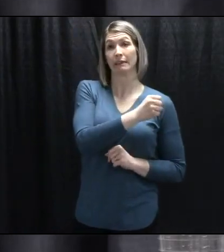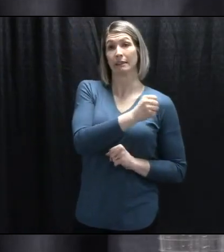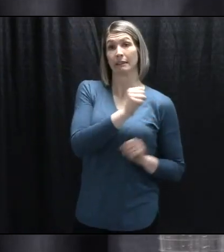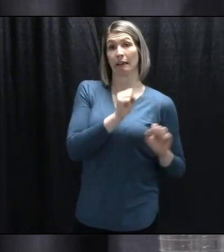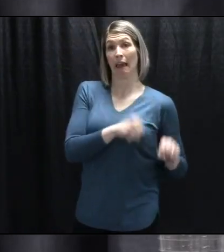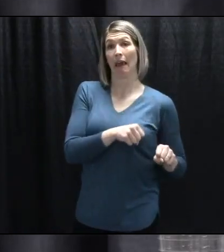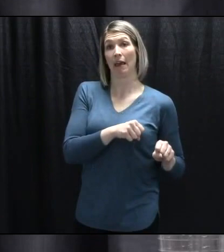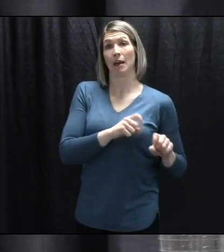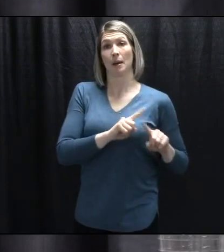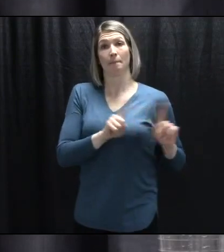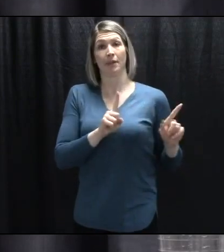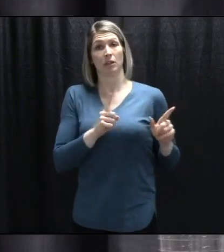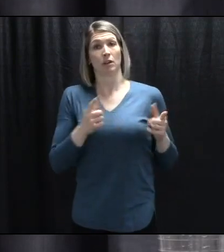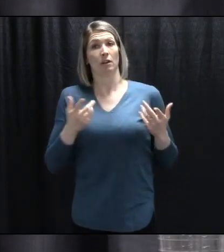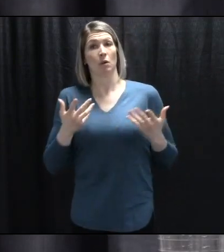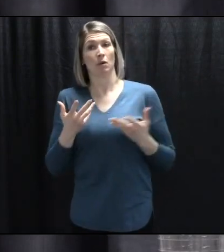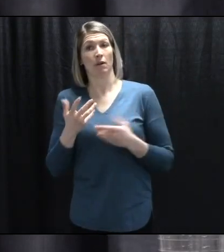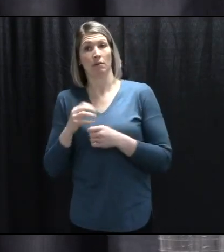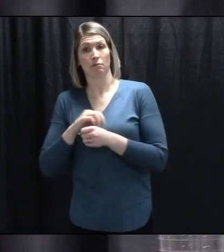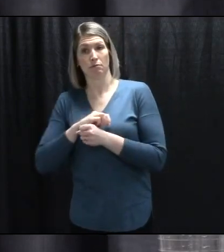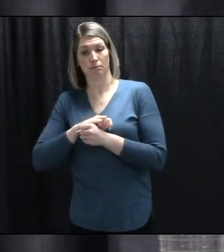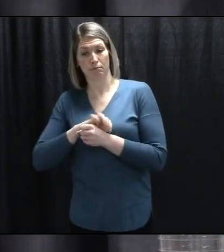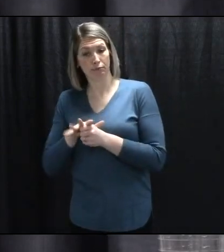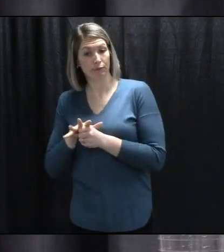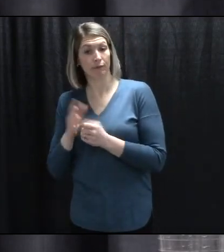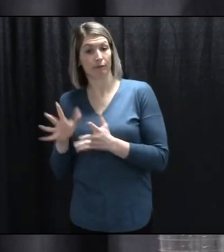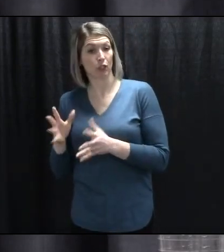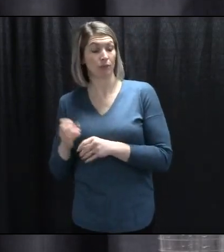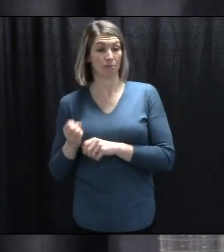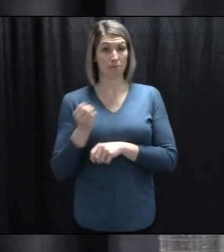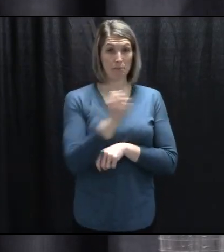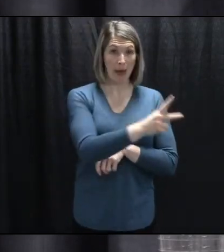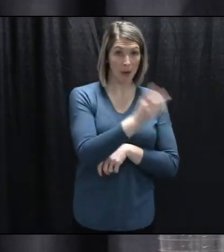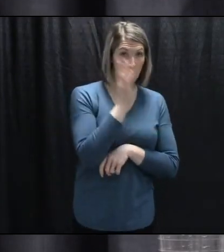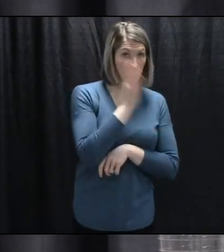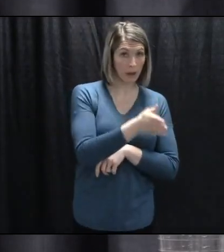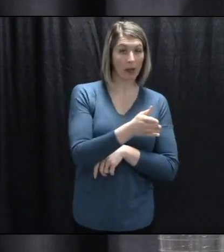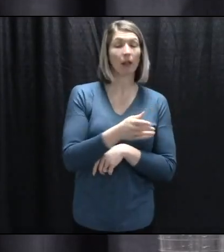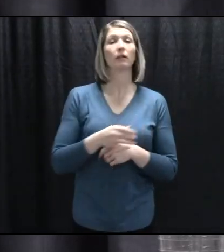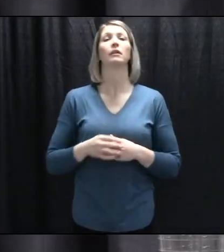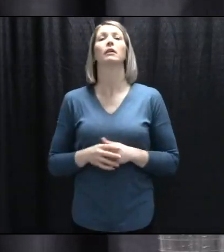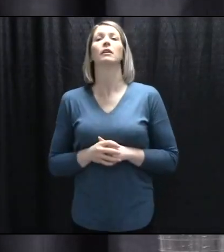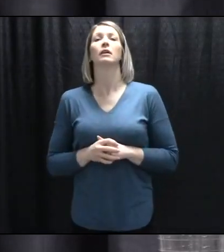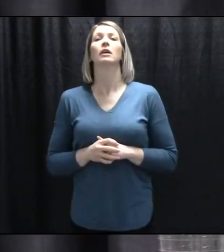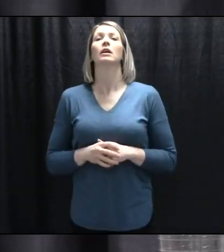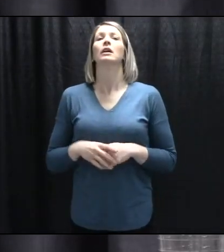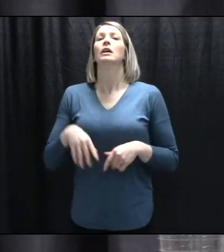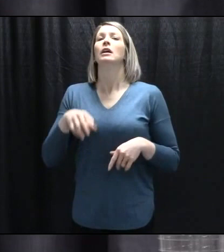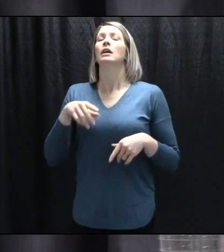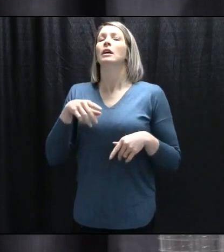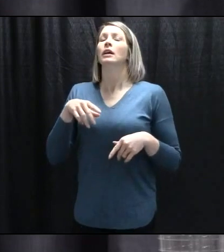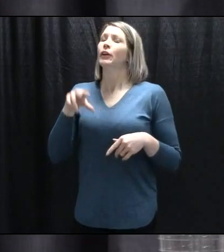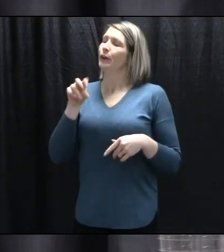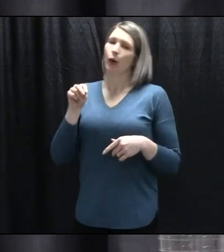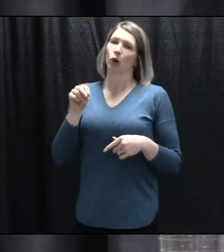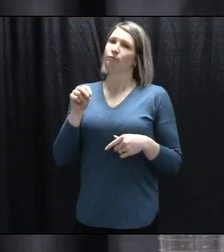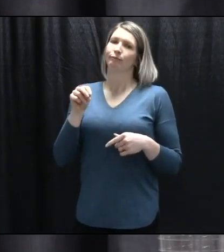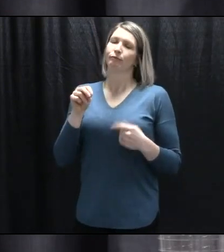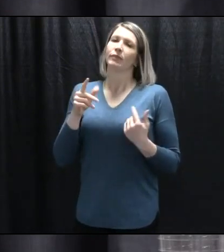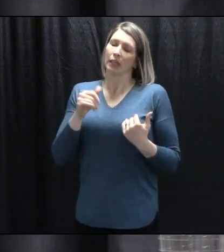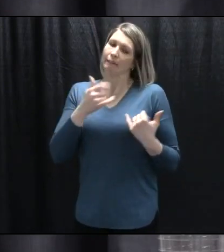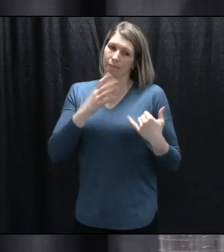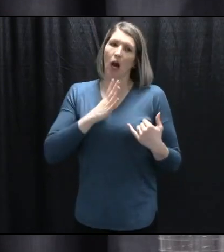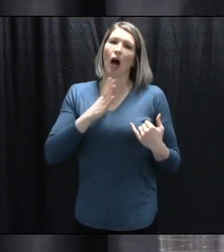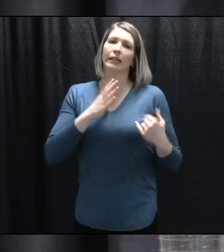regional health authority operated ones and specifically to long-term care beds as defined in that way, that's always been our